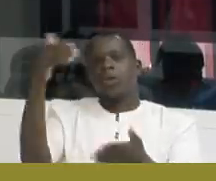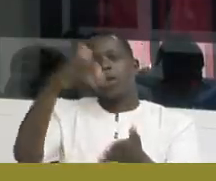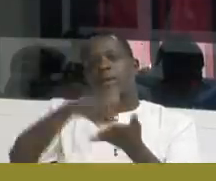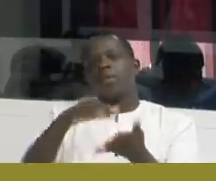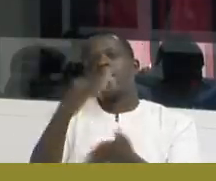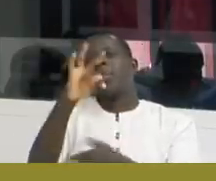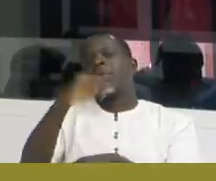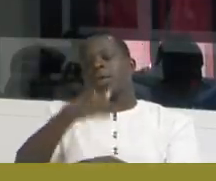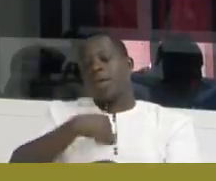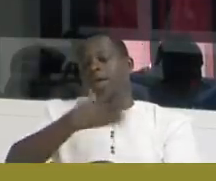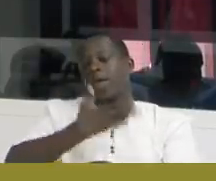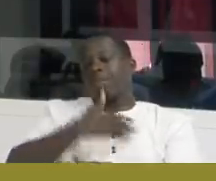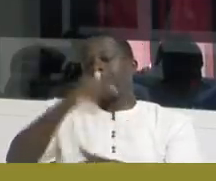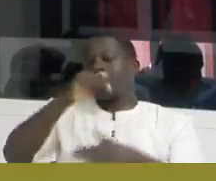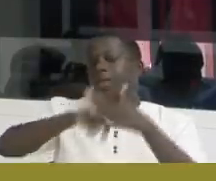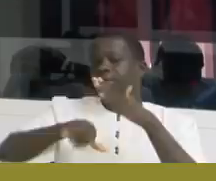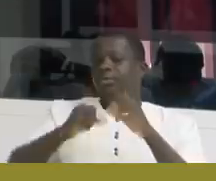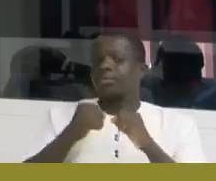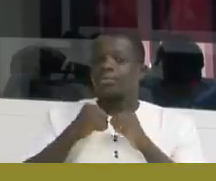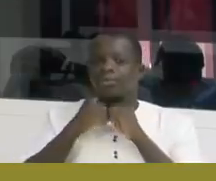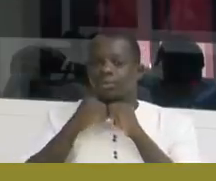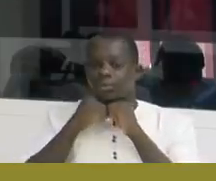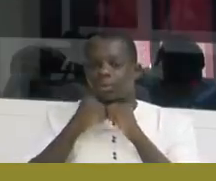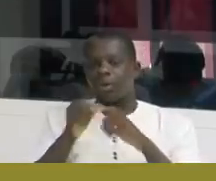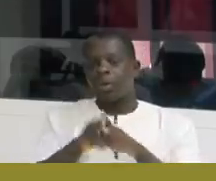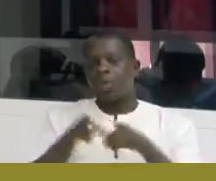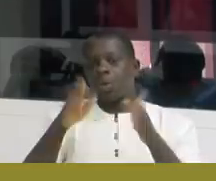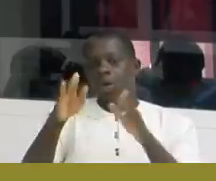shoes, perhaps I would also jump to the same